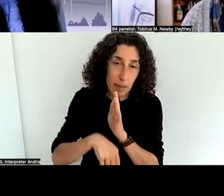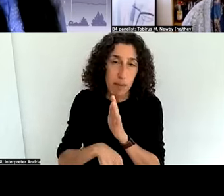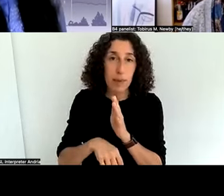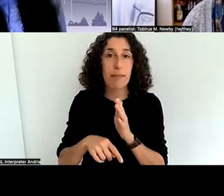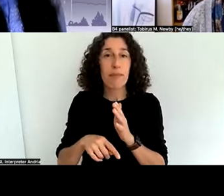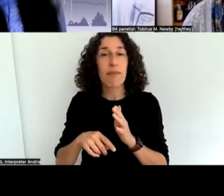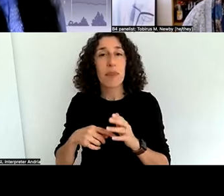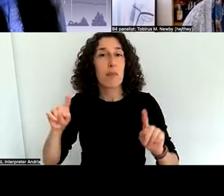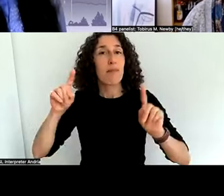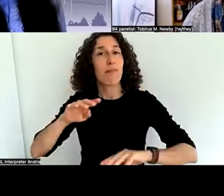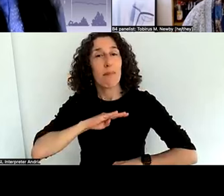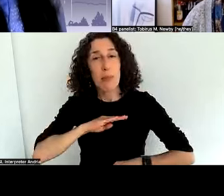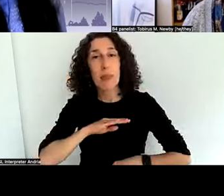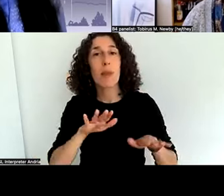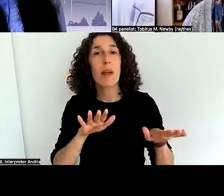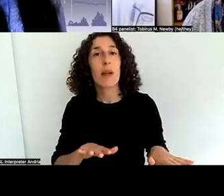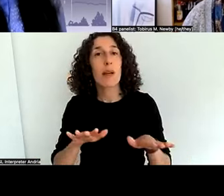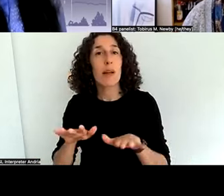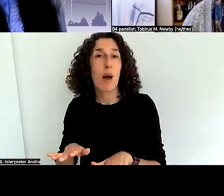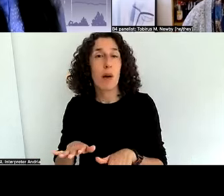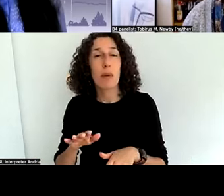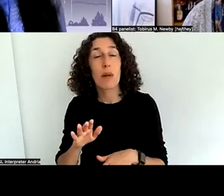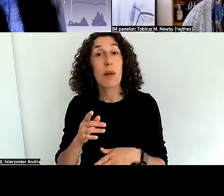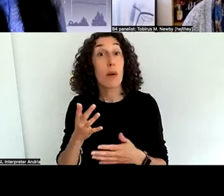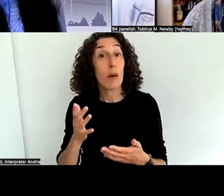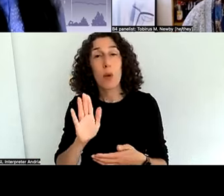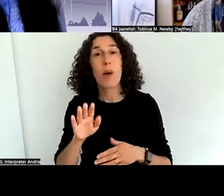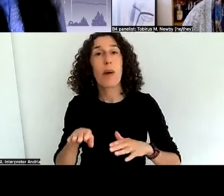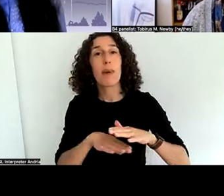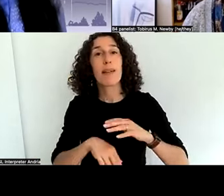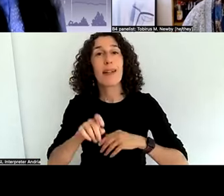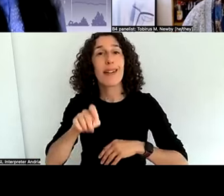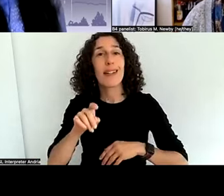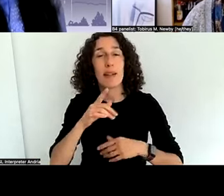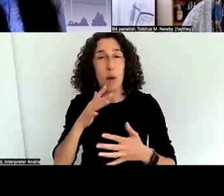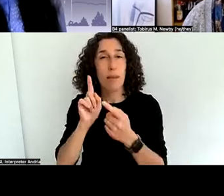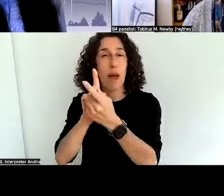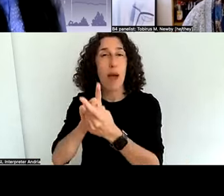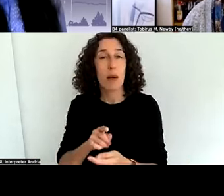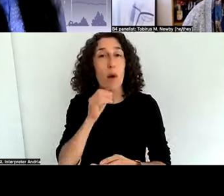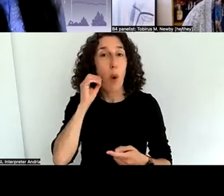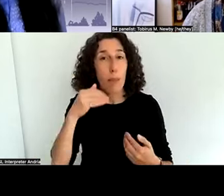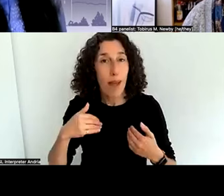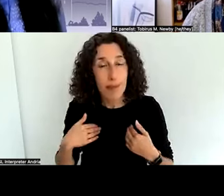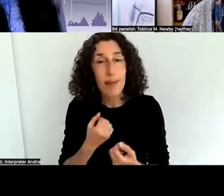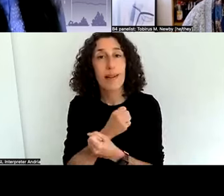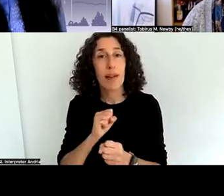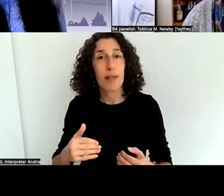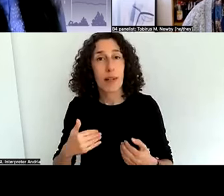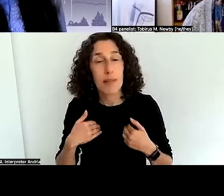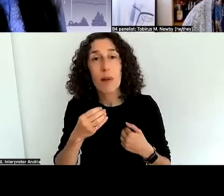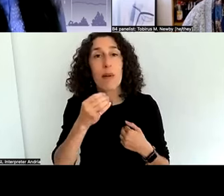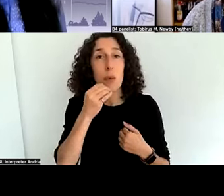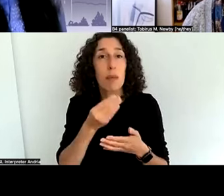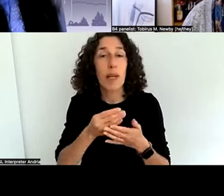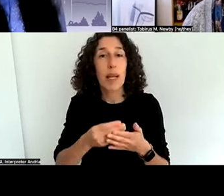for not only basic needs, but also pleasure. I think about freedom from all forms of harm, not